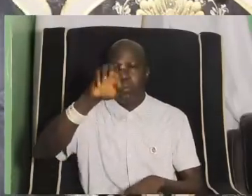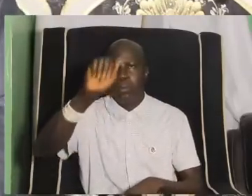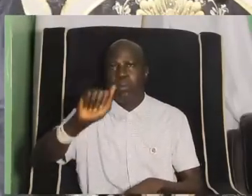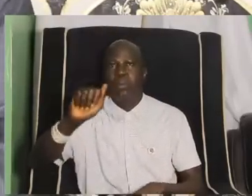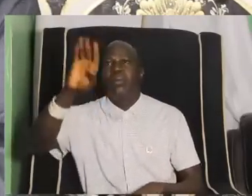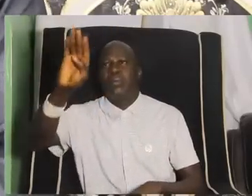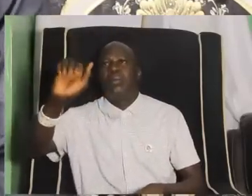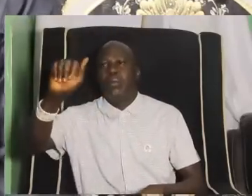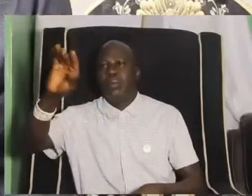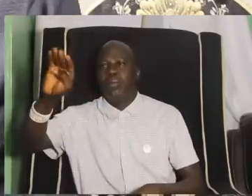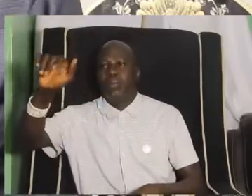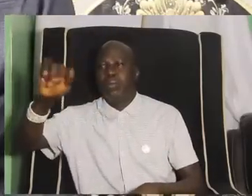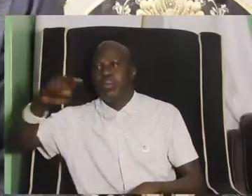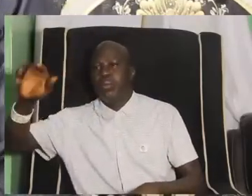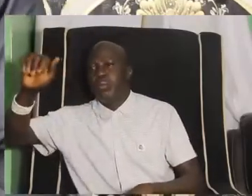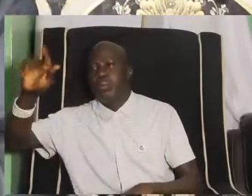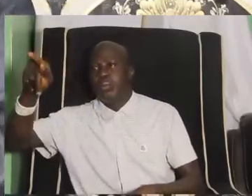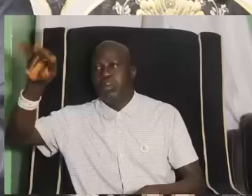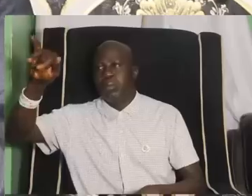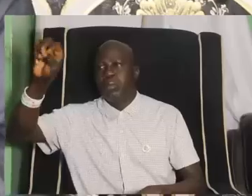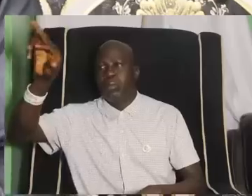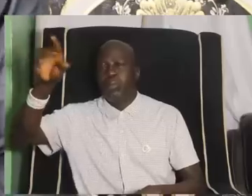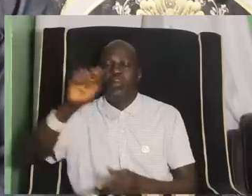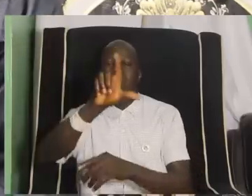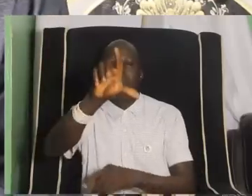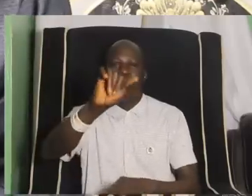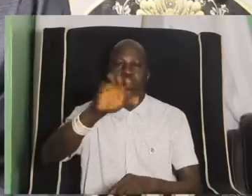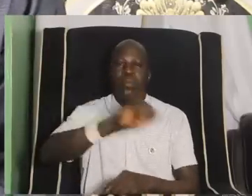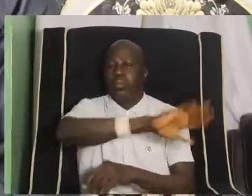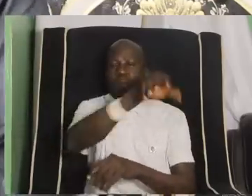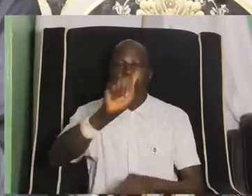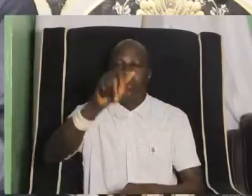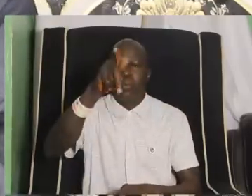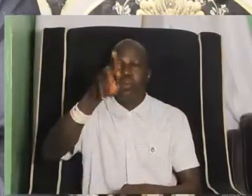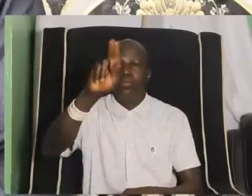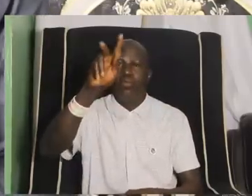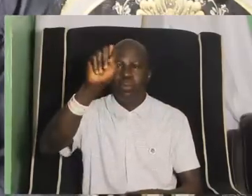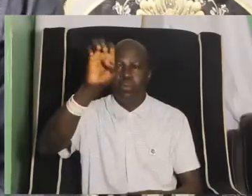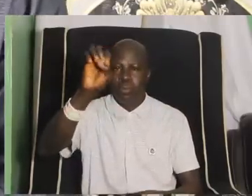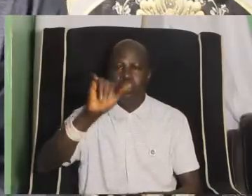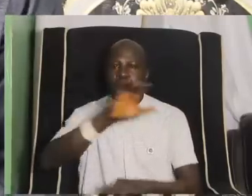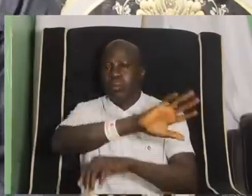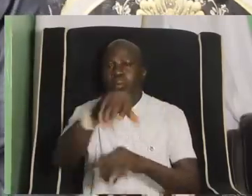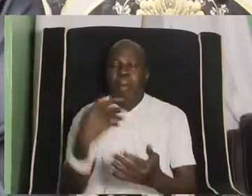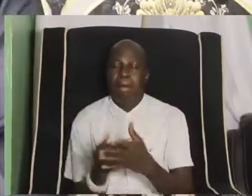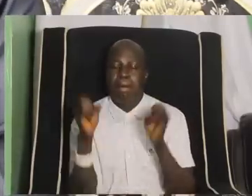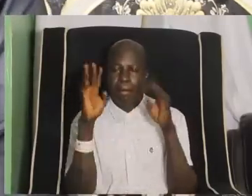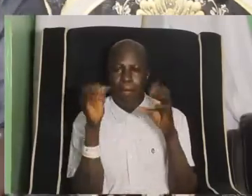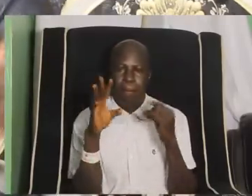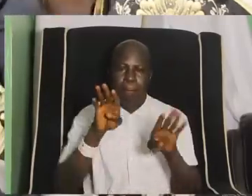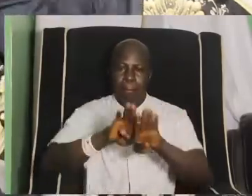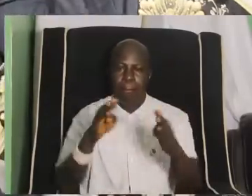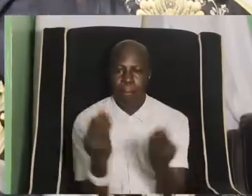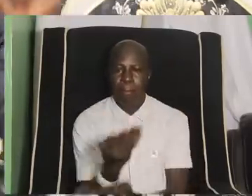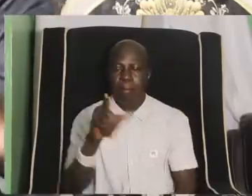Egba Aja Ikorodu Lusada Lusada Akute Igando Asese bakan na to ba